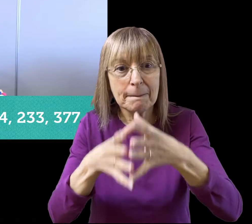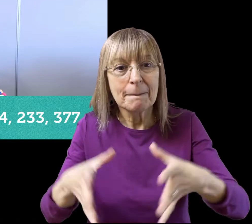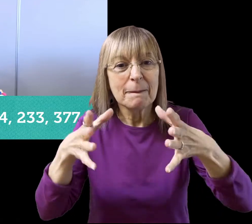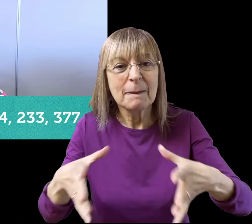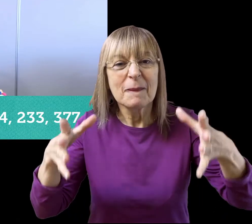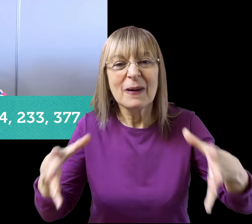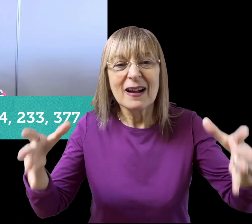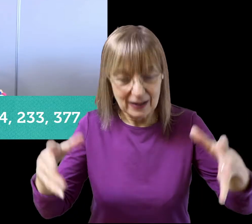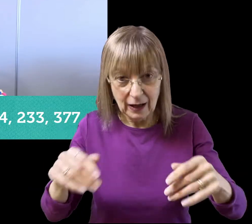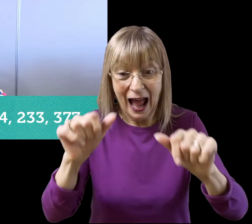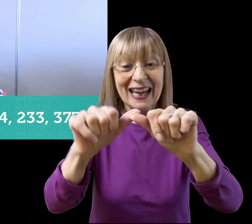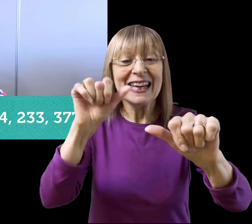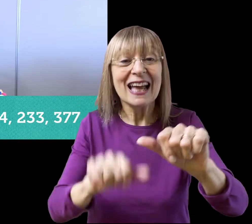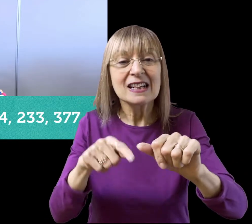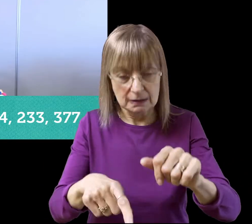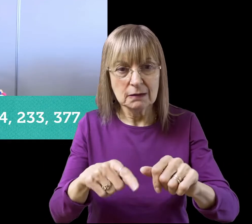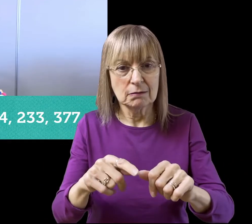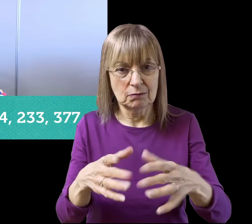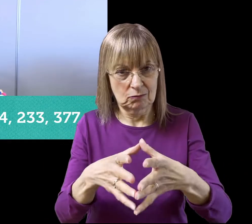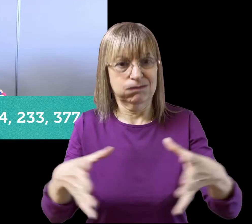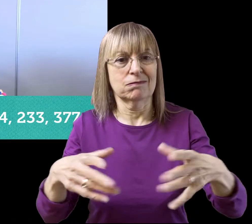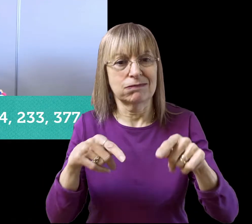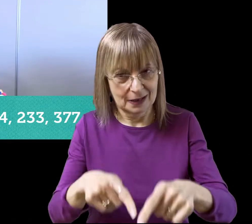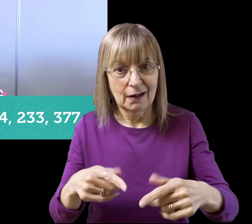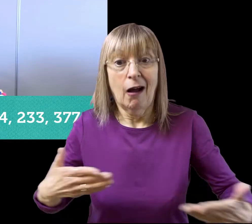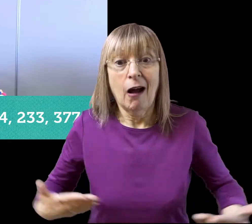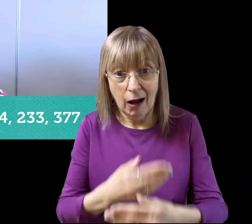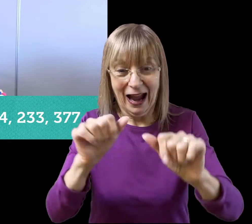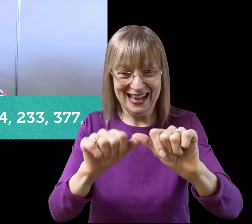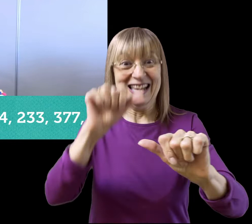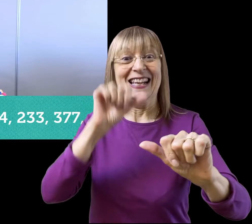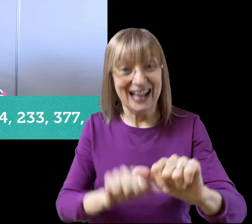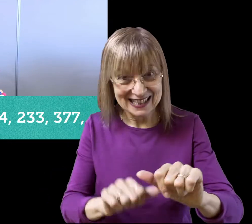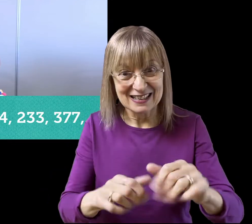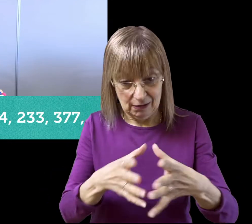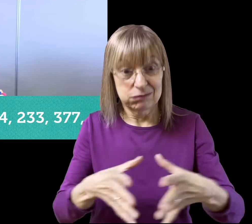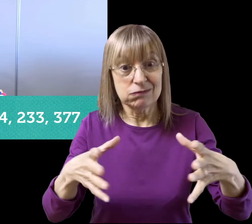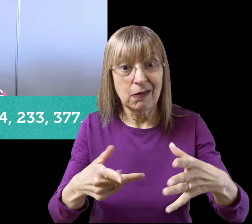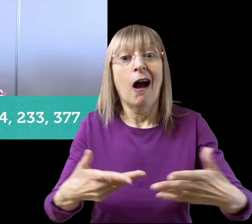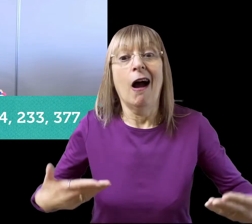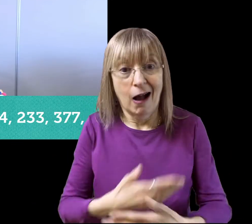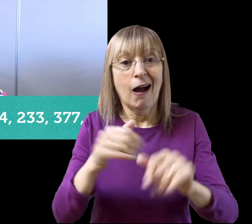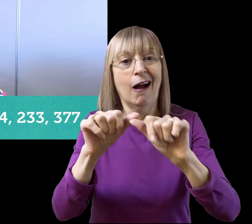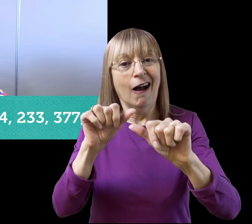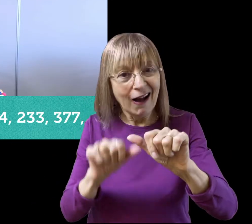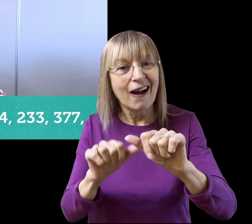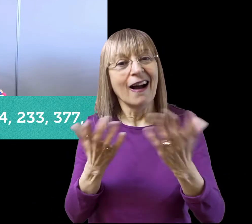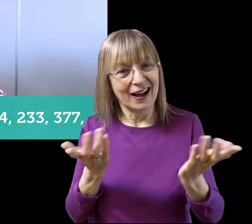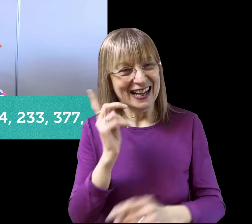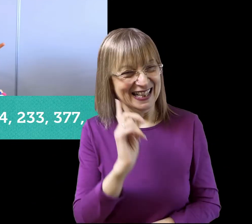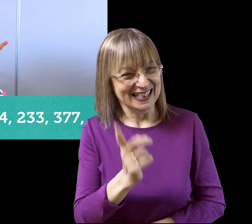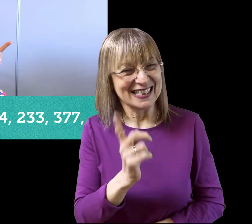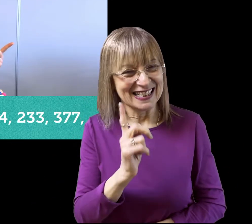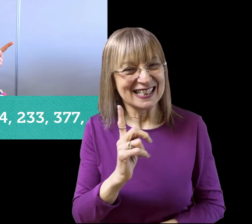the adults in the next generation. So you're kind of adding the grown-ups from one generation plus